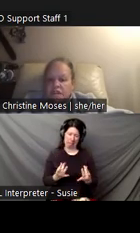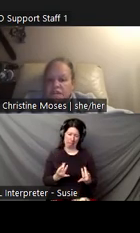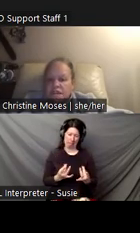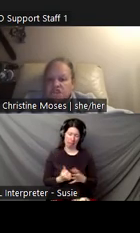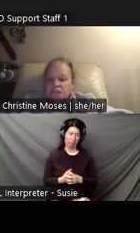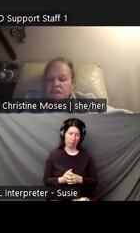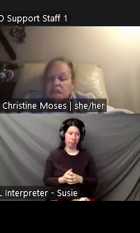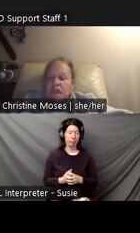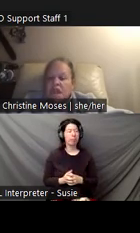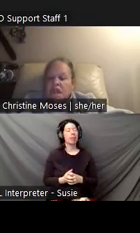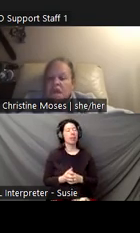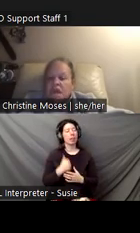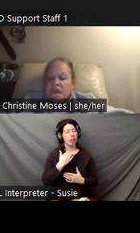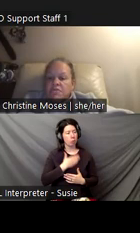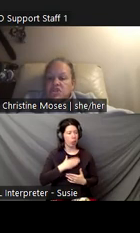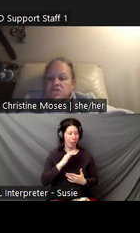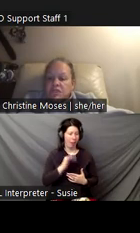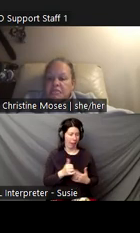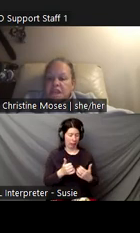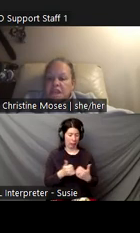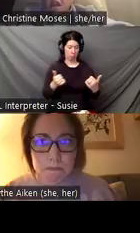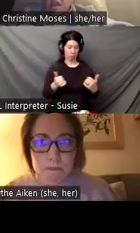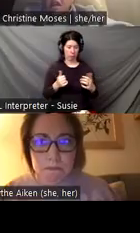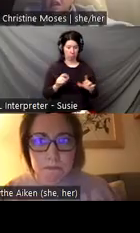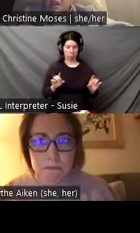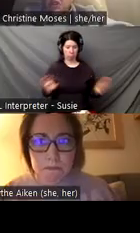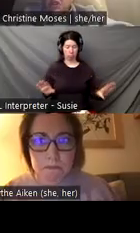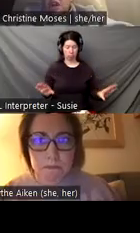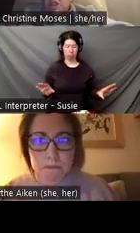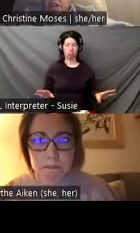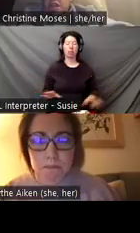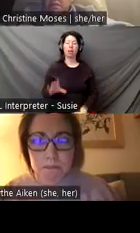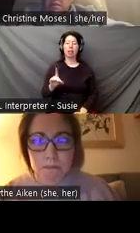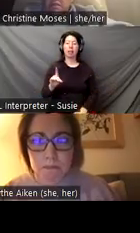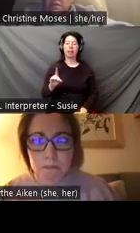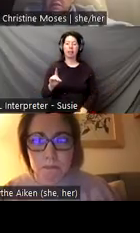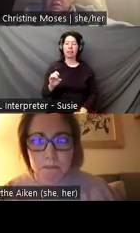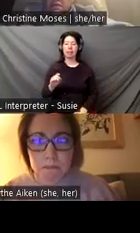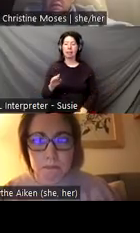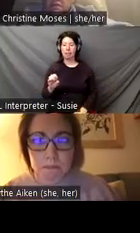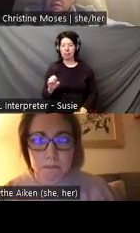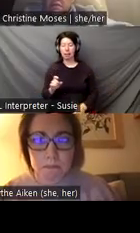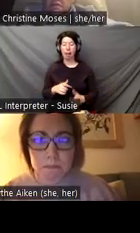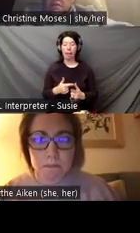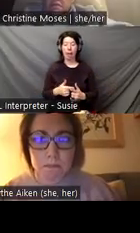Appreciate the distinction. Commissioner Debbie, and then Commissioner Ajay.